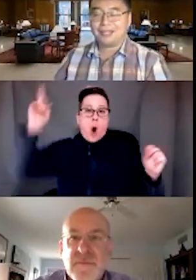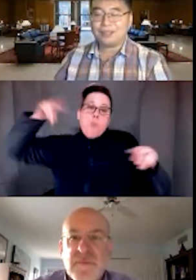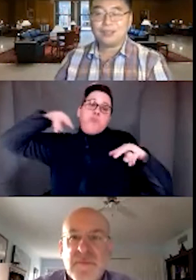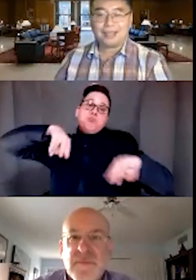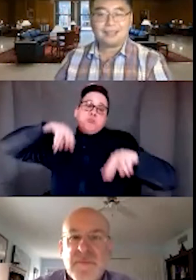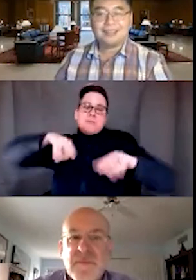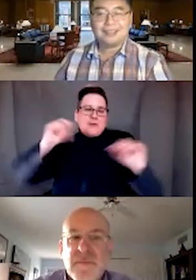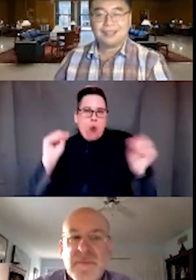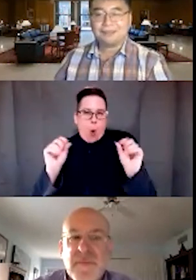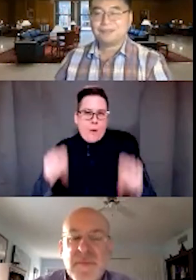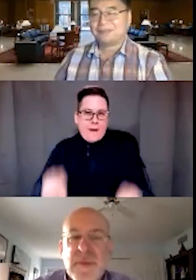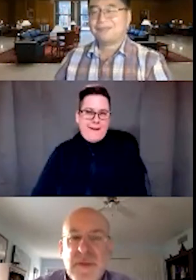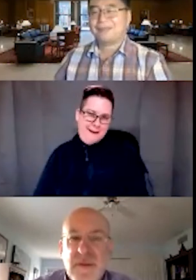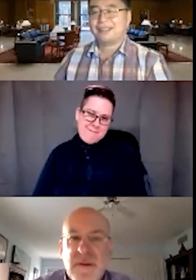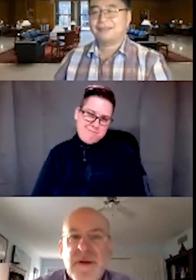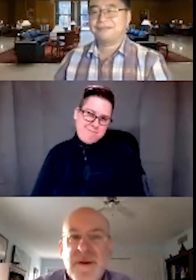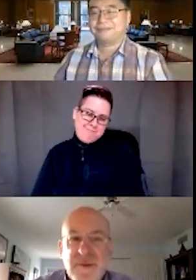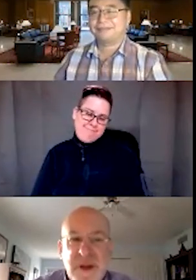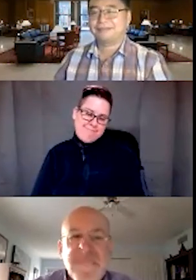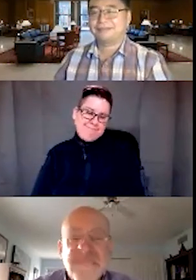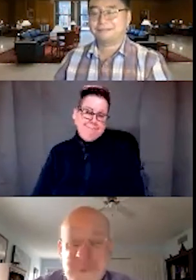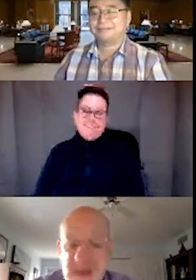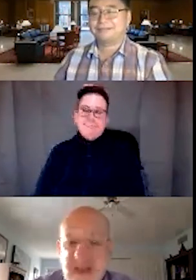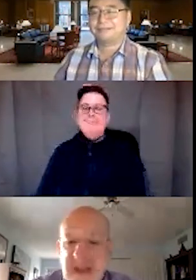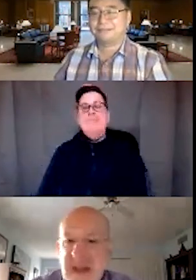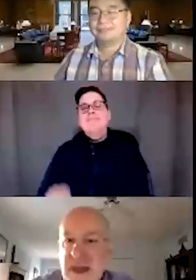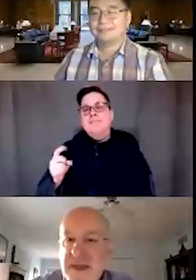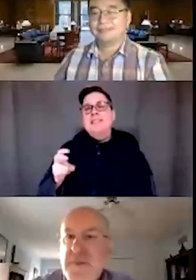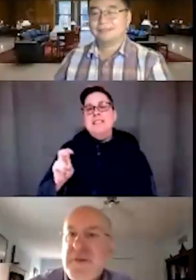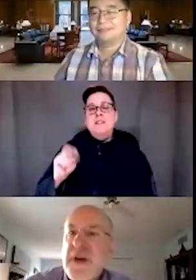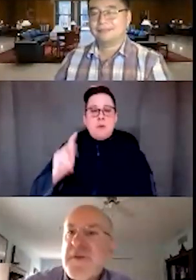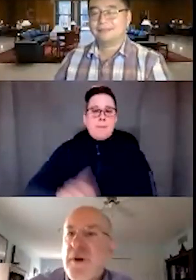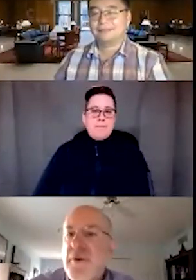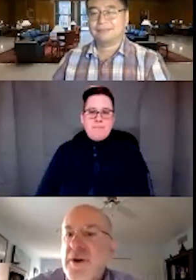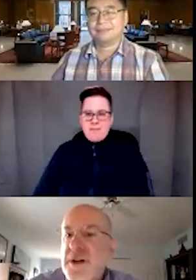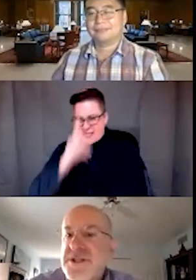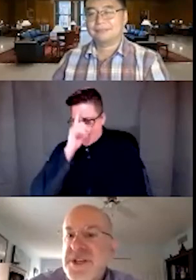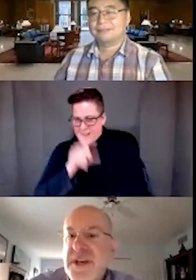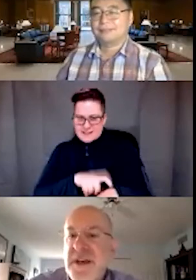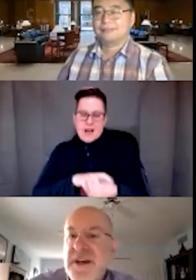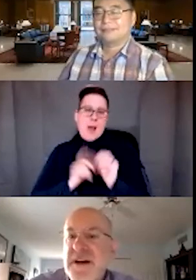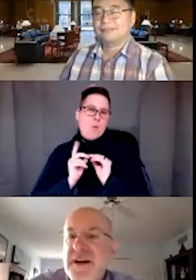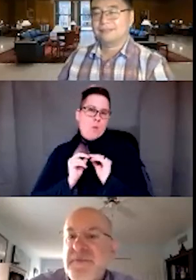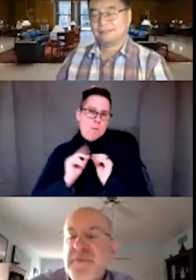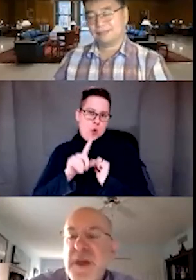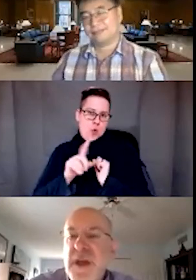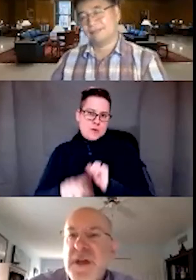Nobody can do that, right? Okay. And I think we have time for one more question.